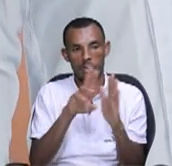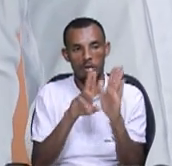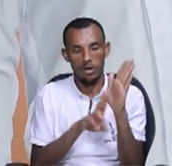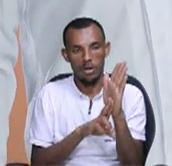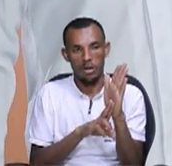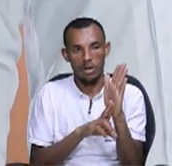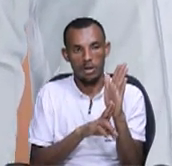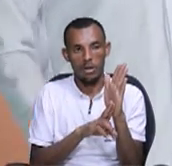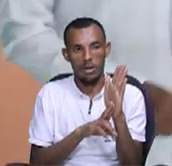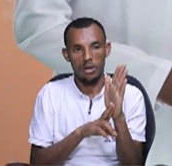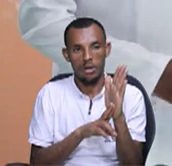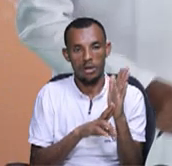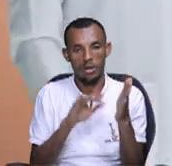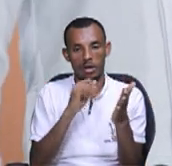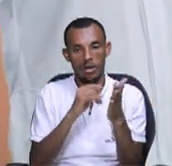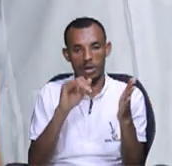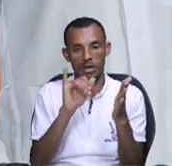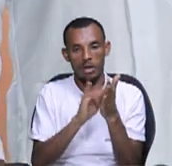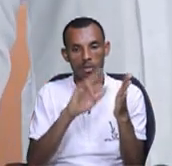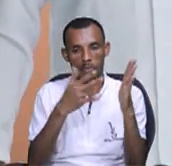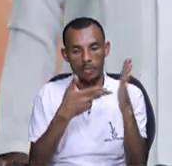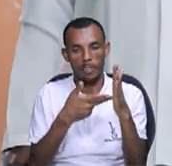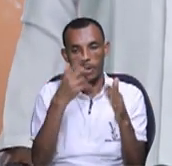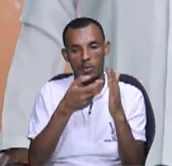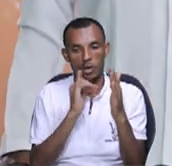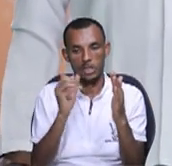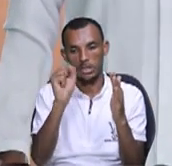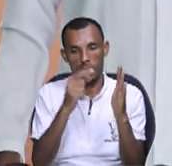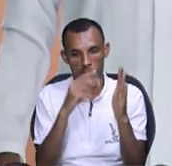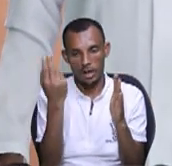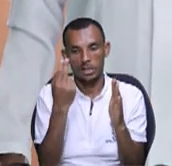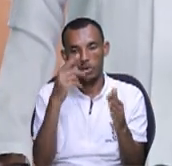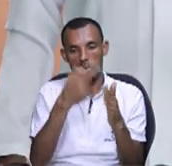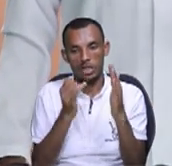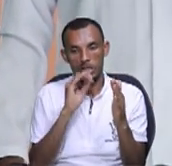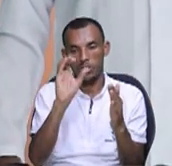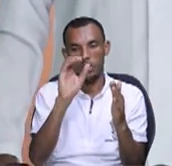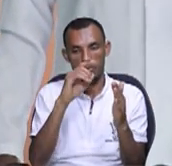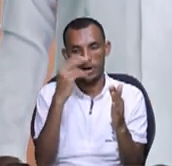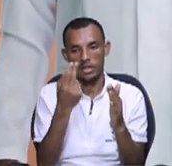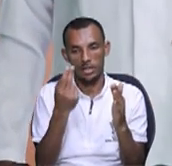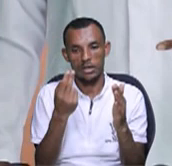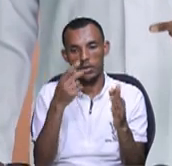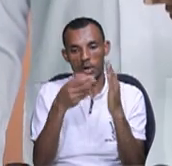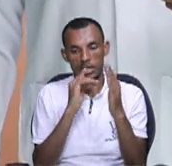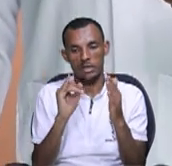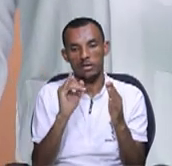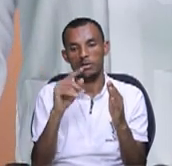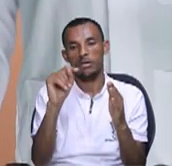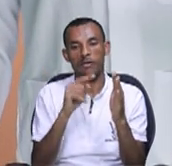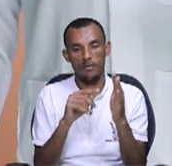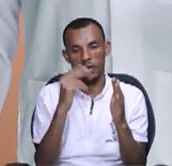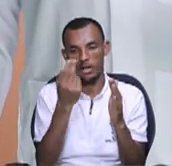unit. That mean what is sine function, what is cos function, what is tangent